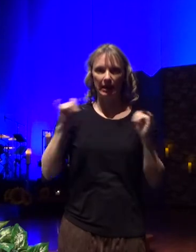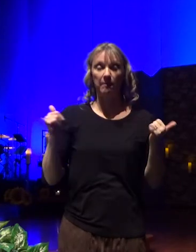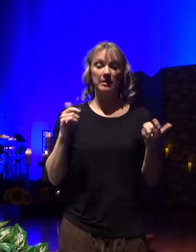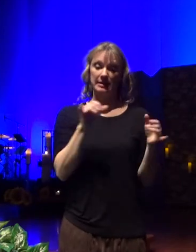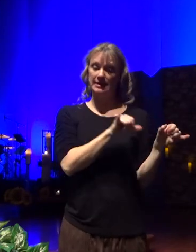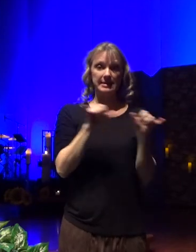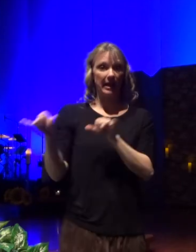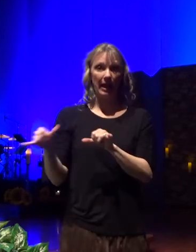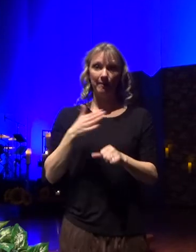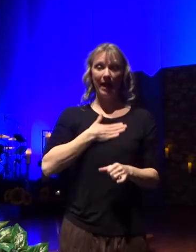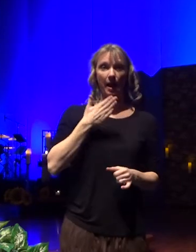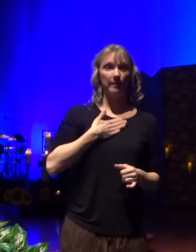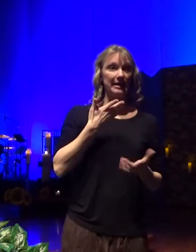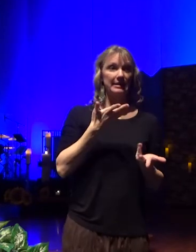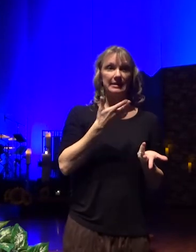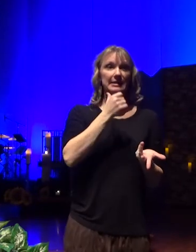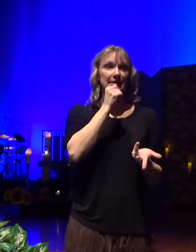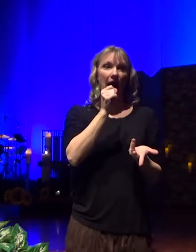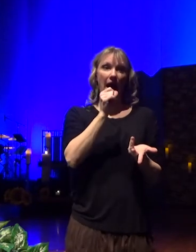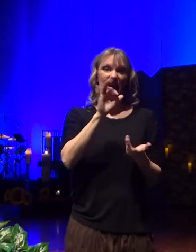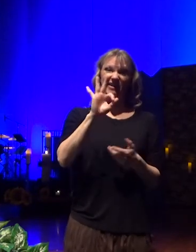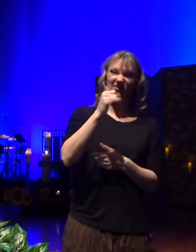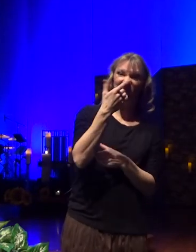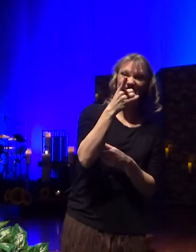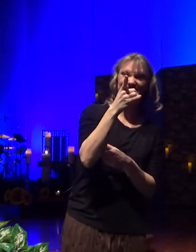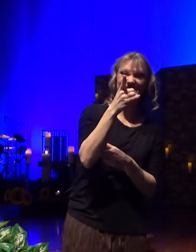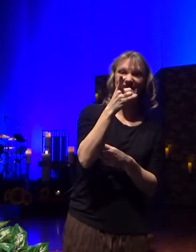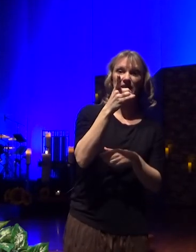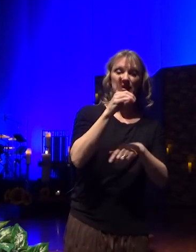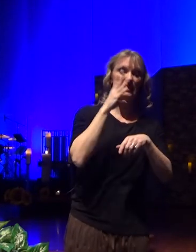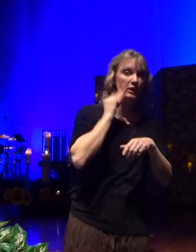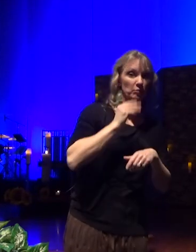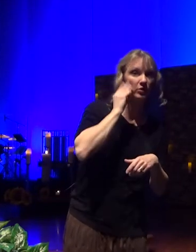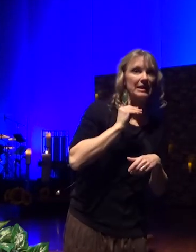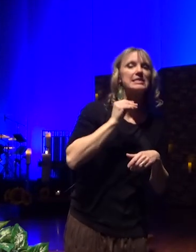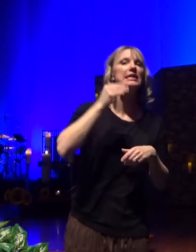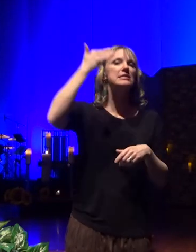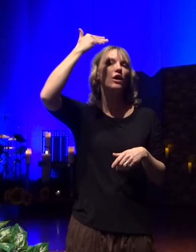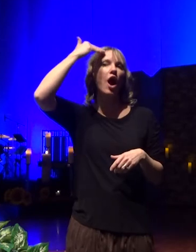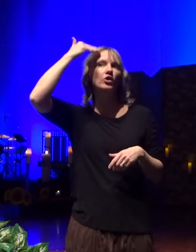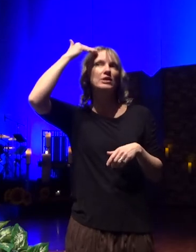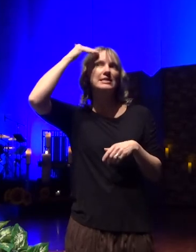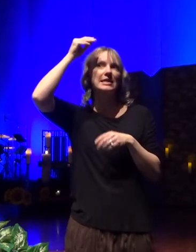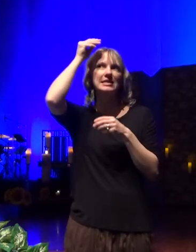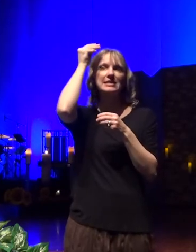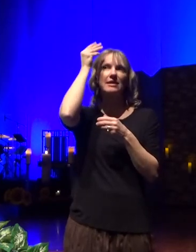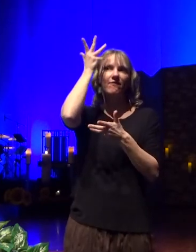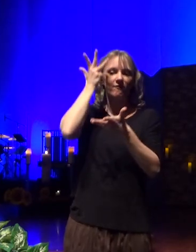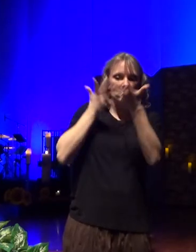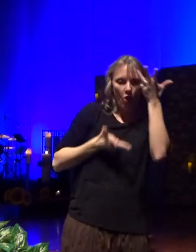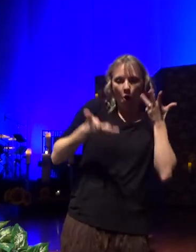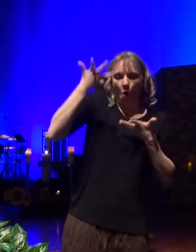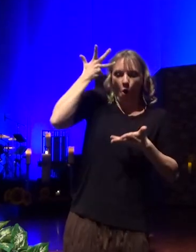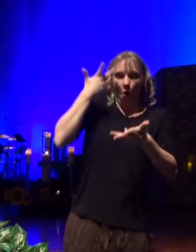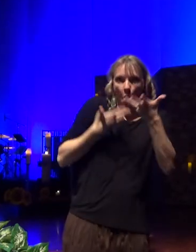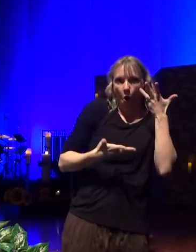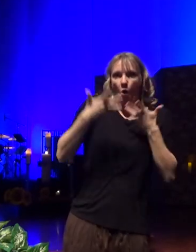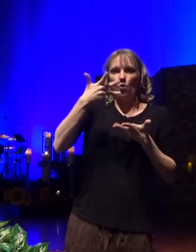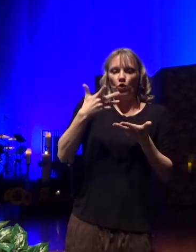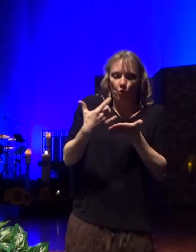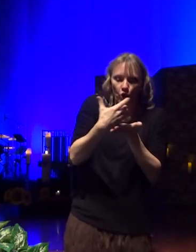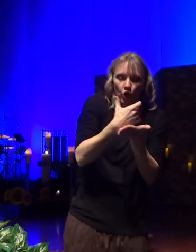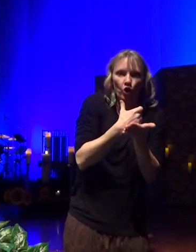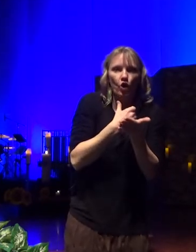sense, happiness isn't a fixed experience. It's a flow of consciousness within yourself that you